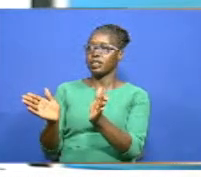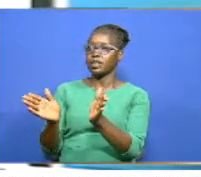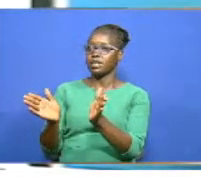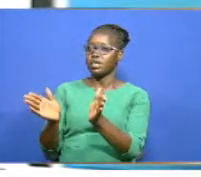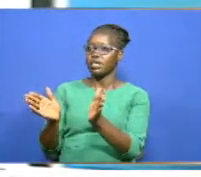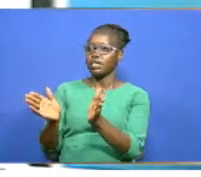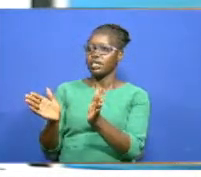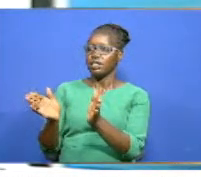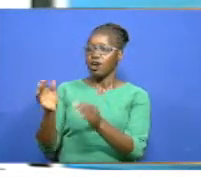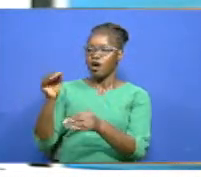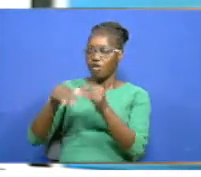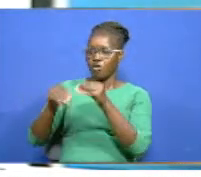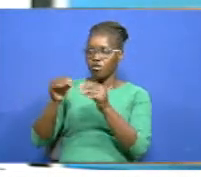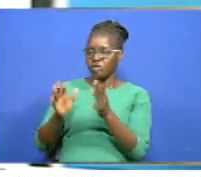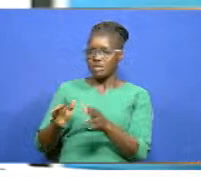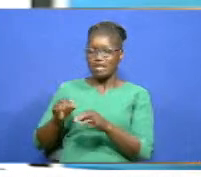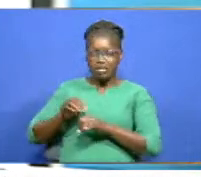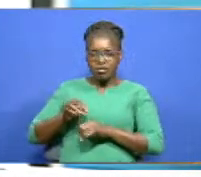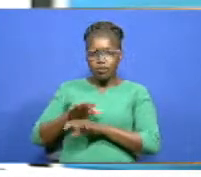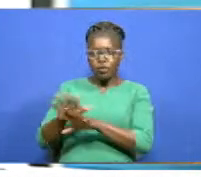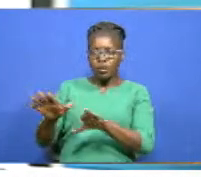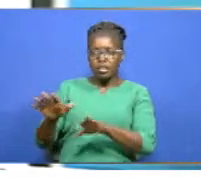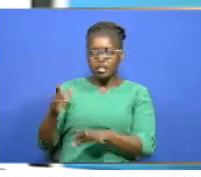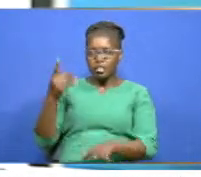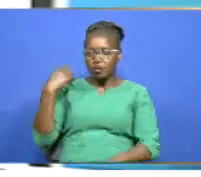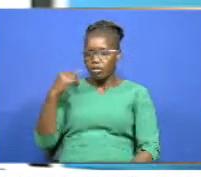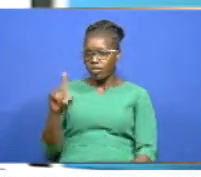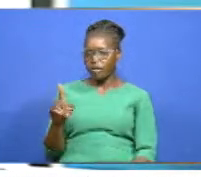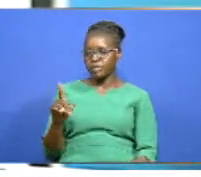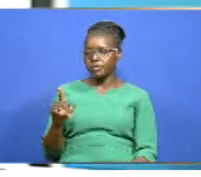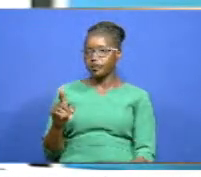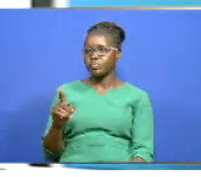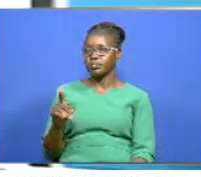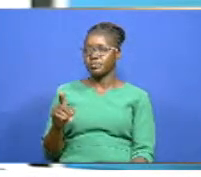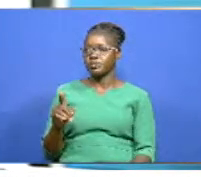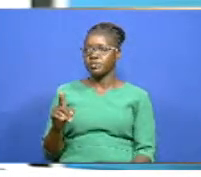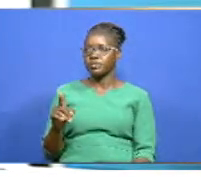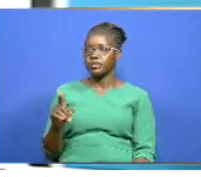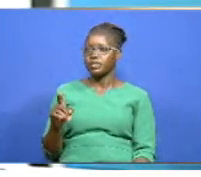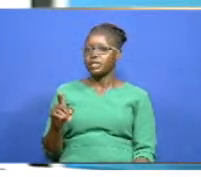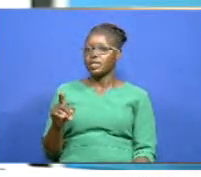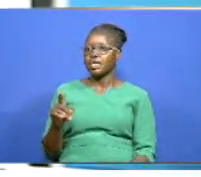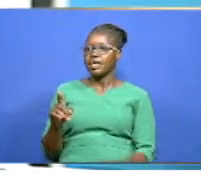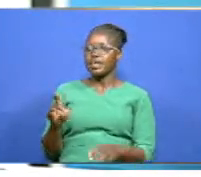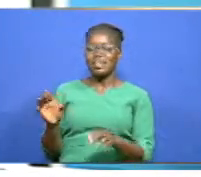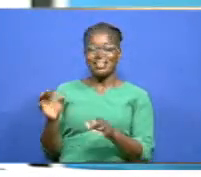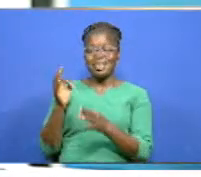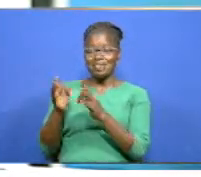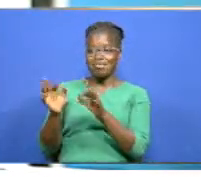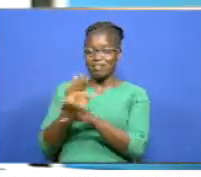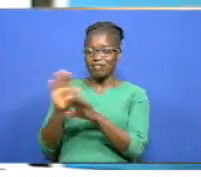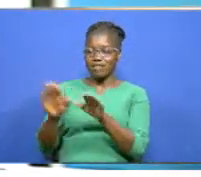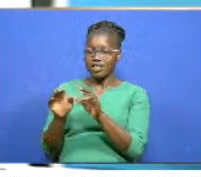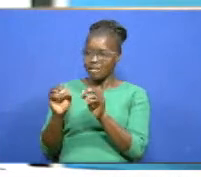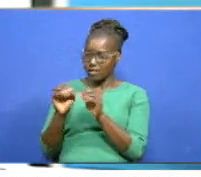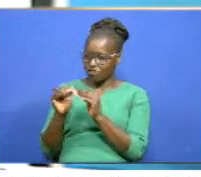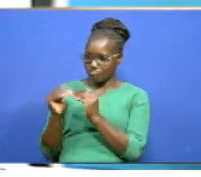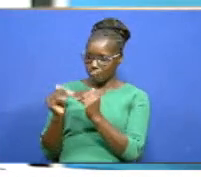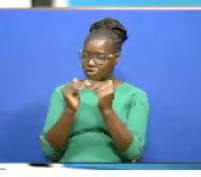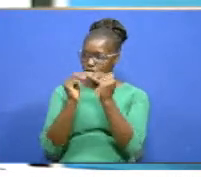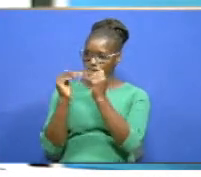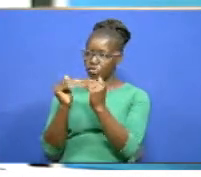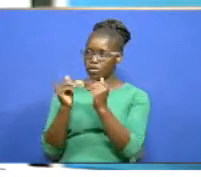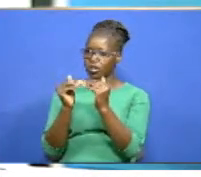usually more influenced, one, yes, as you say, by the level playing platform, and then two,